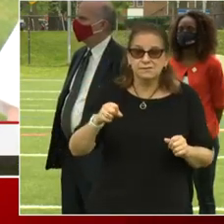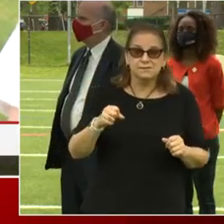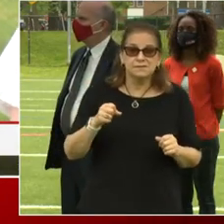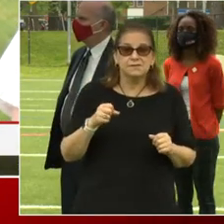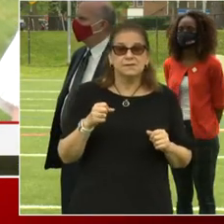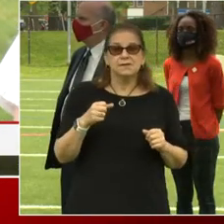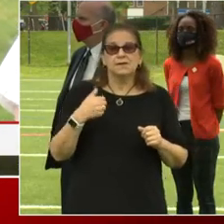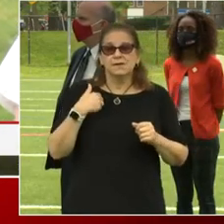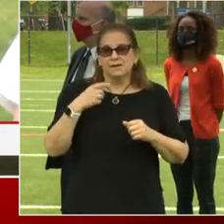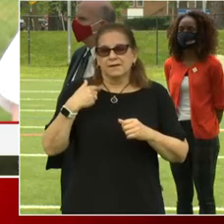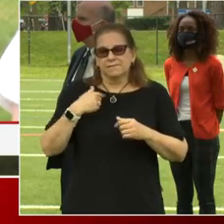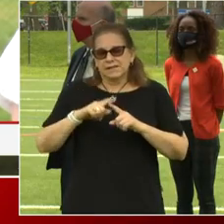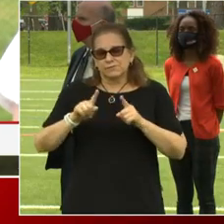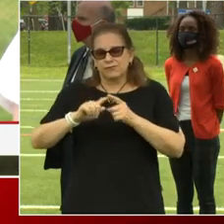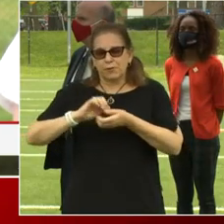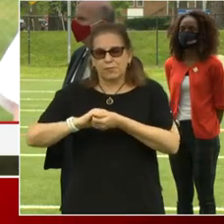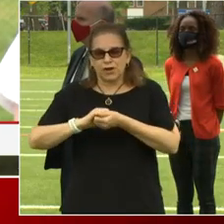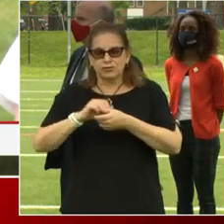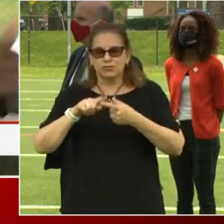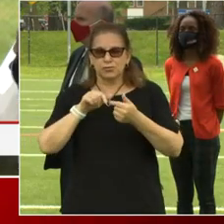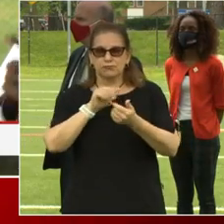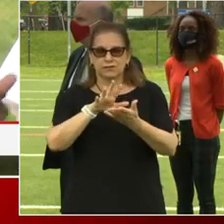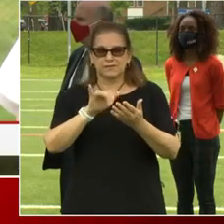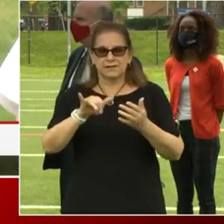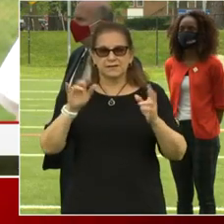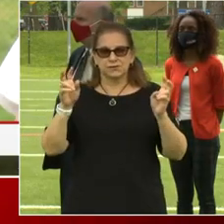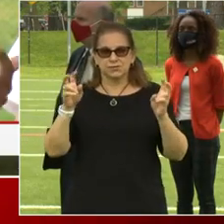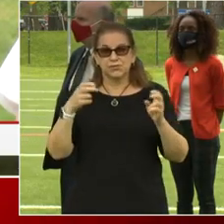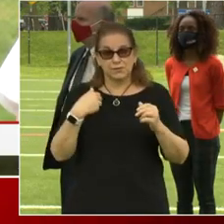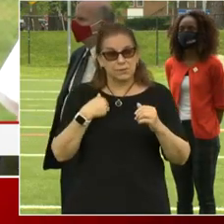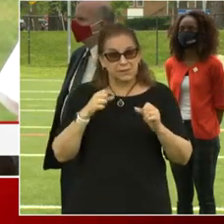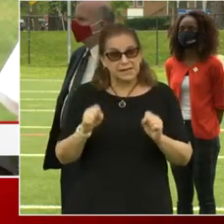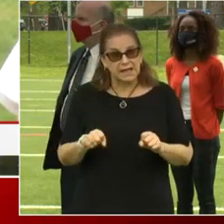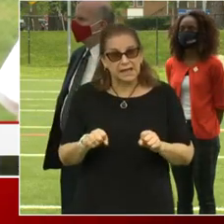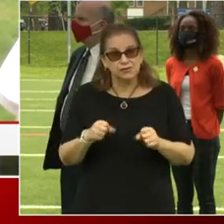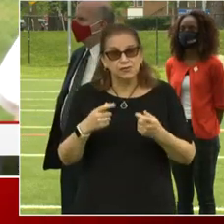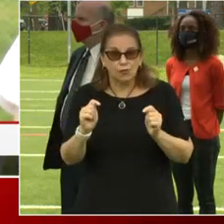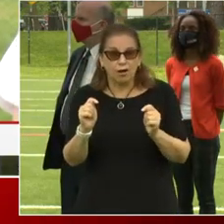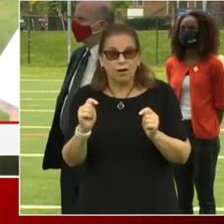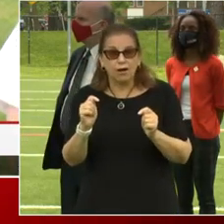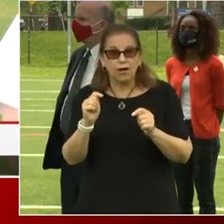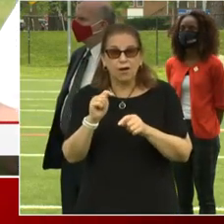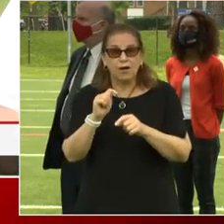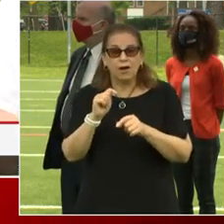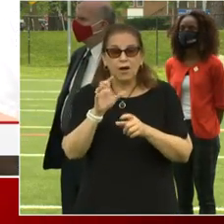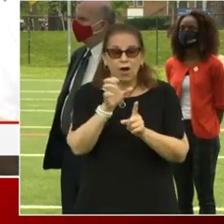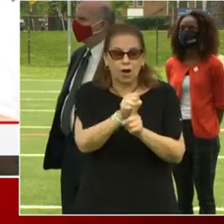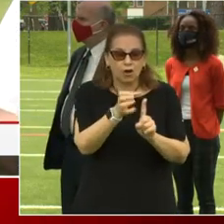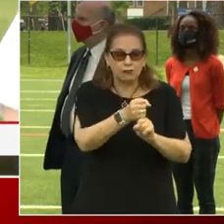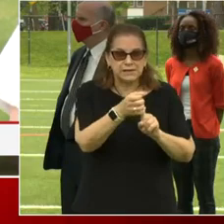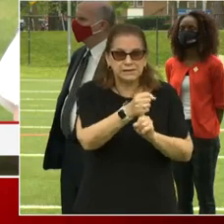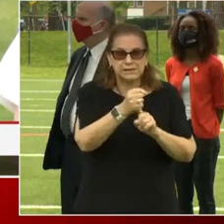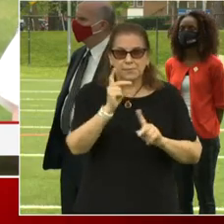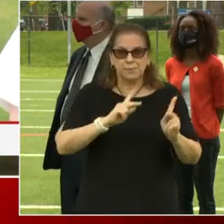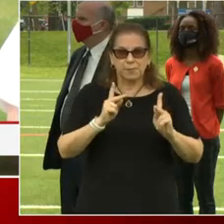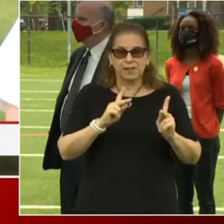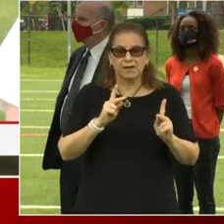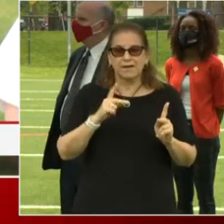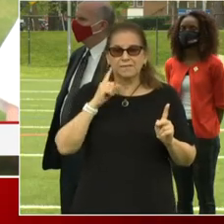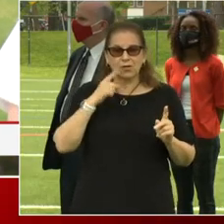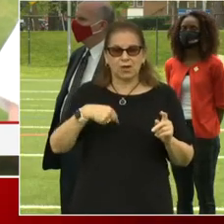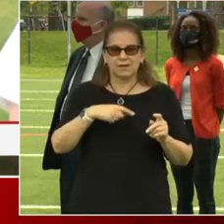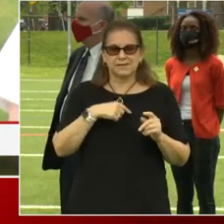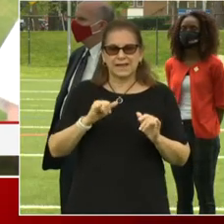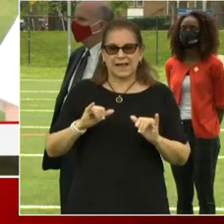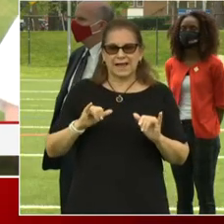address that is certainly part of it. Certainly we can try to arrest our way out of it, but I think history has told us that